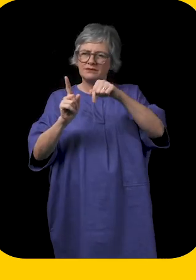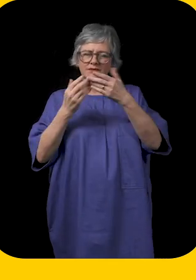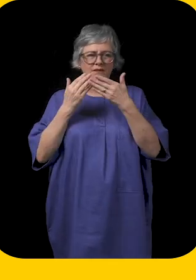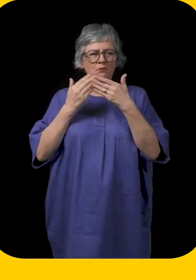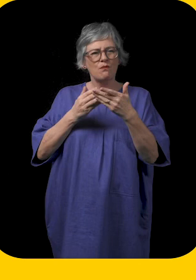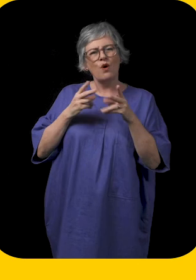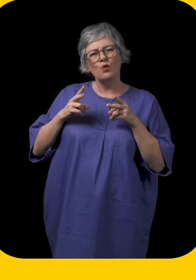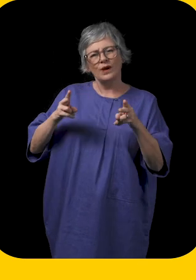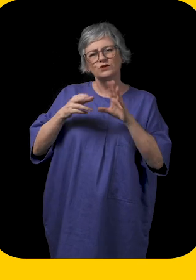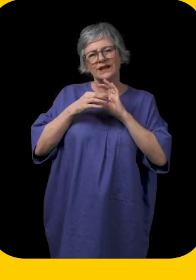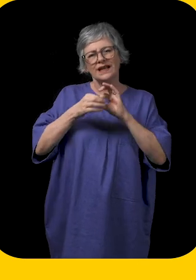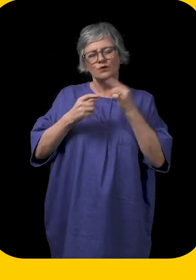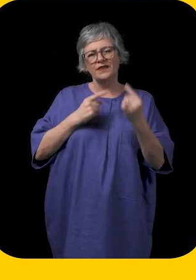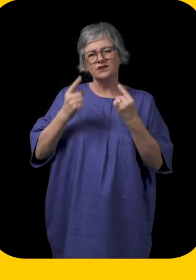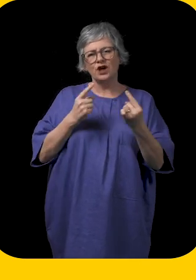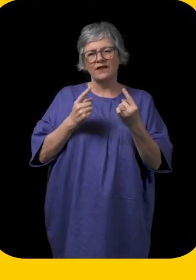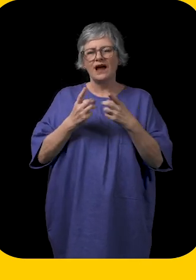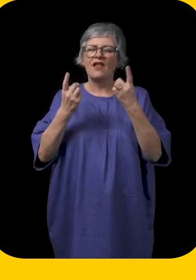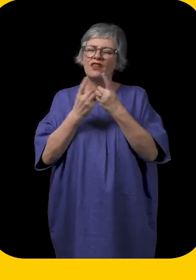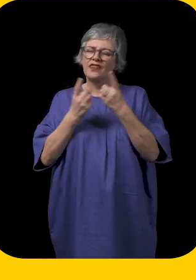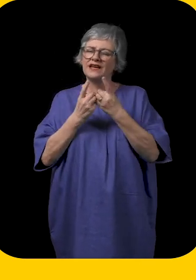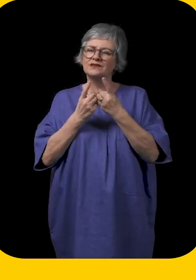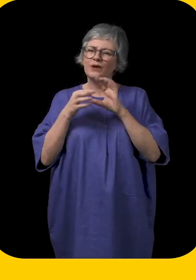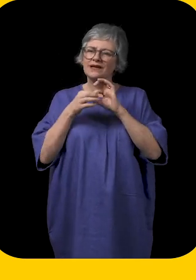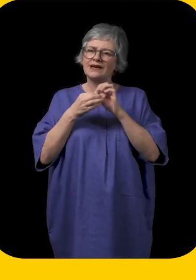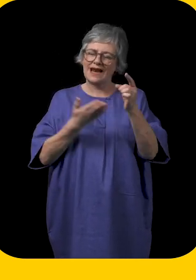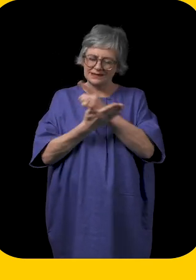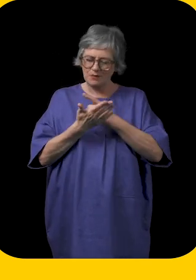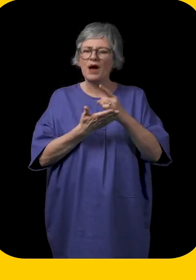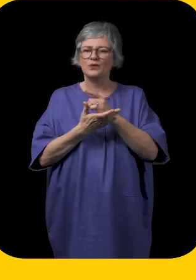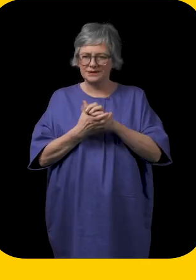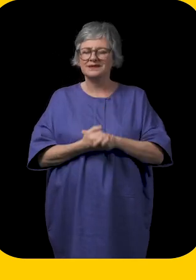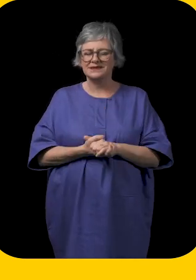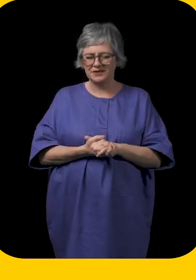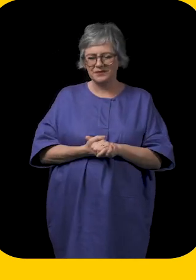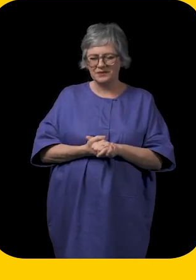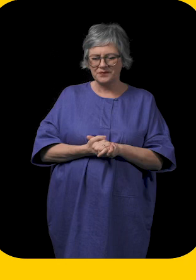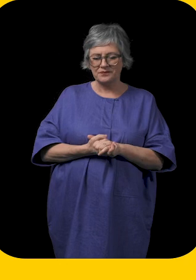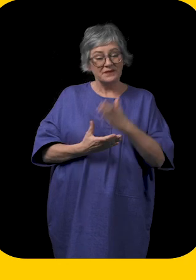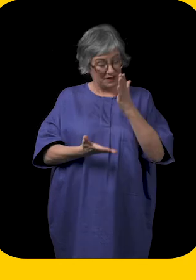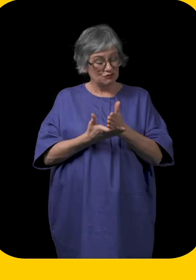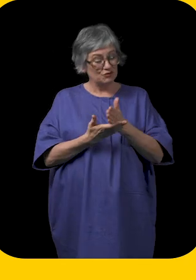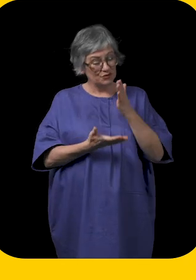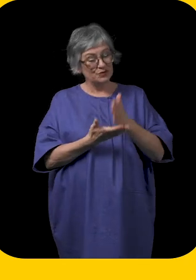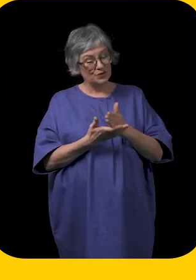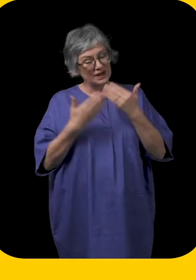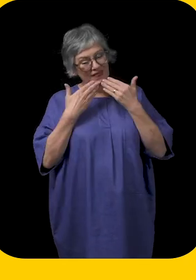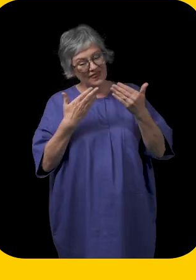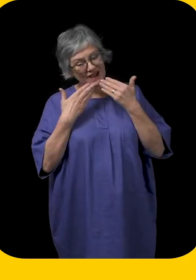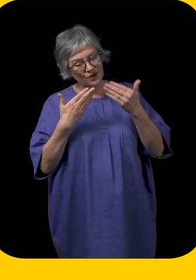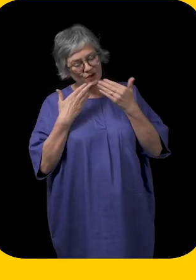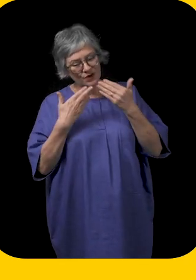I think that's really what I would be looking for, is more ways to connect with each other and things that we can connect about.